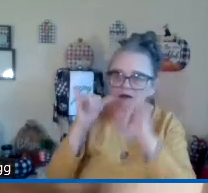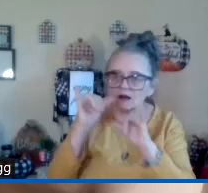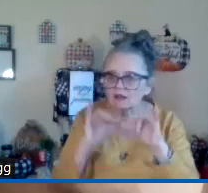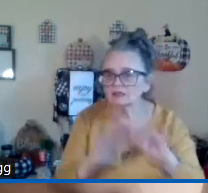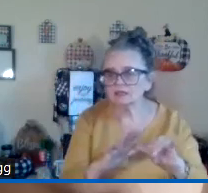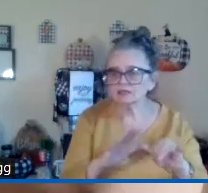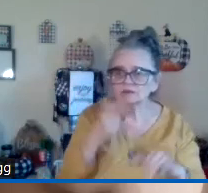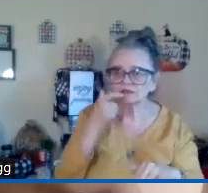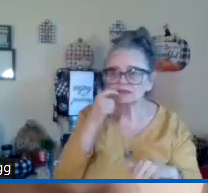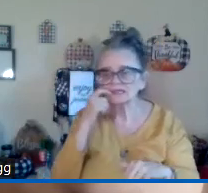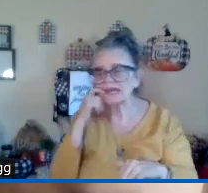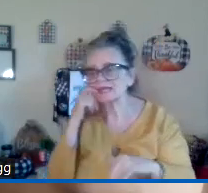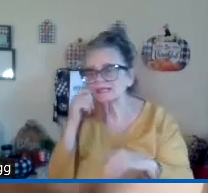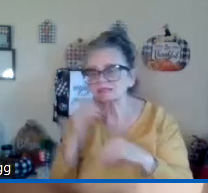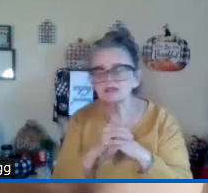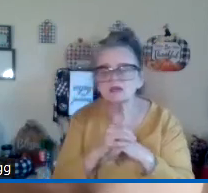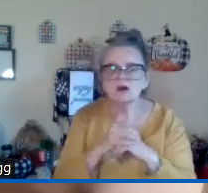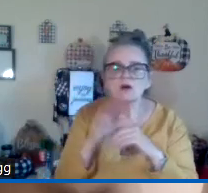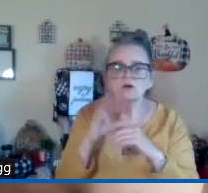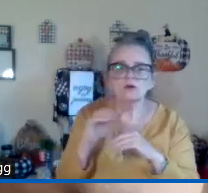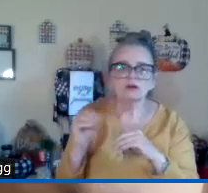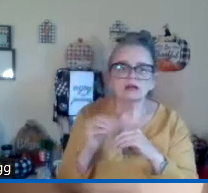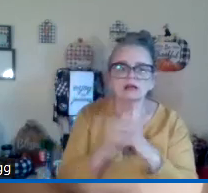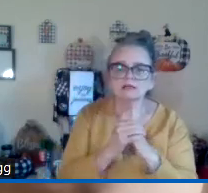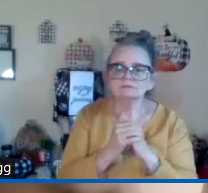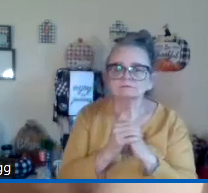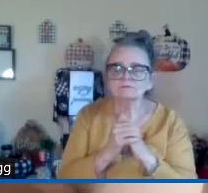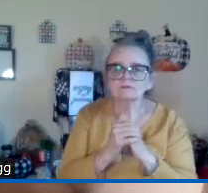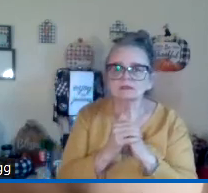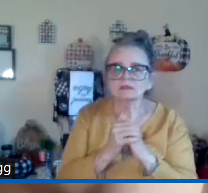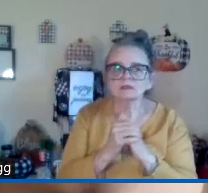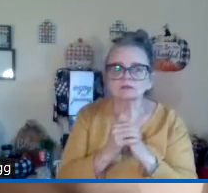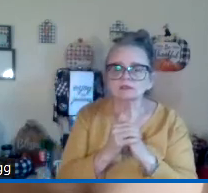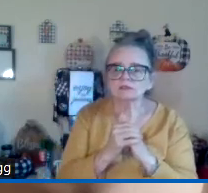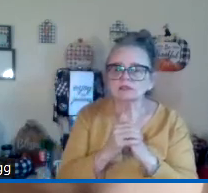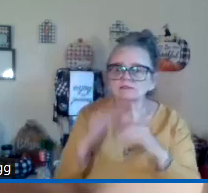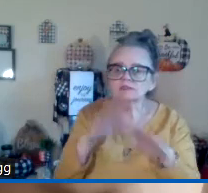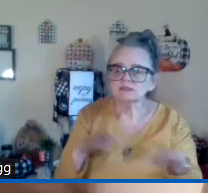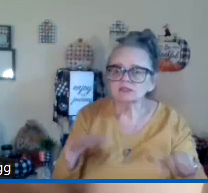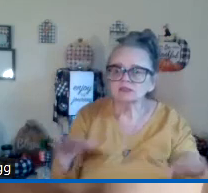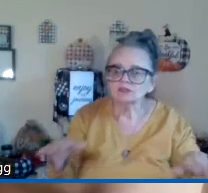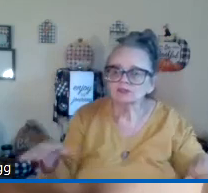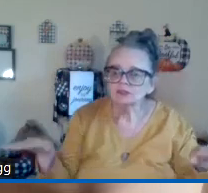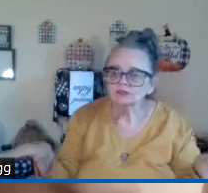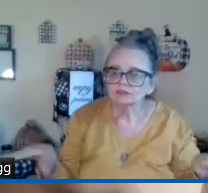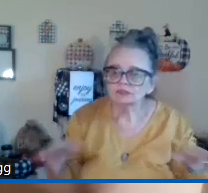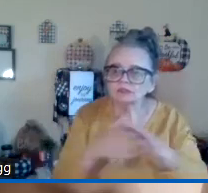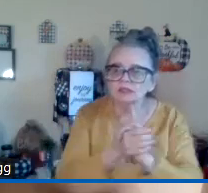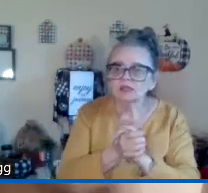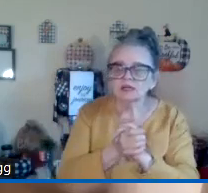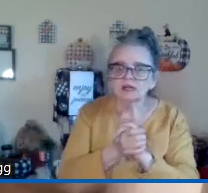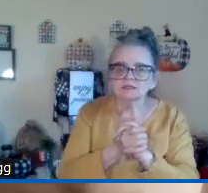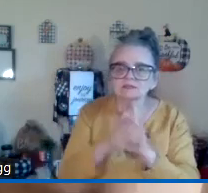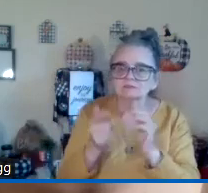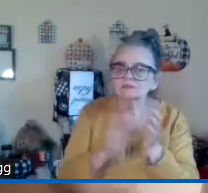be an alcoholic or an addict, or you can, even in teaching your